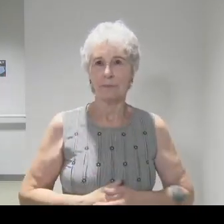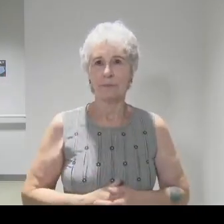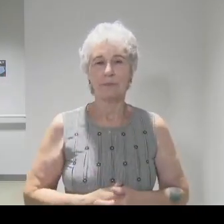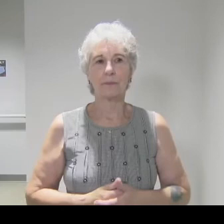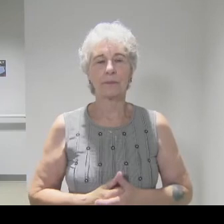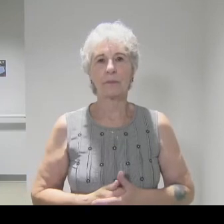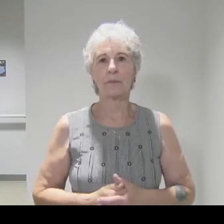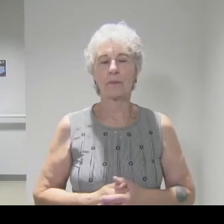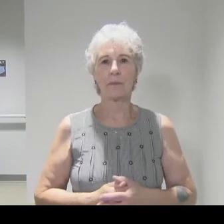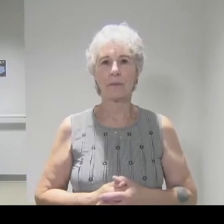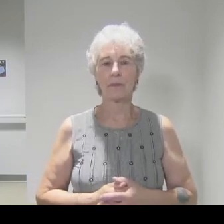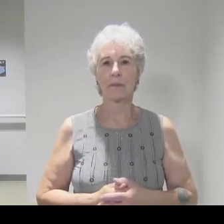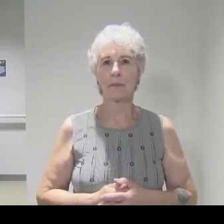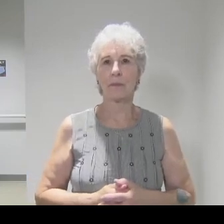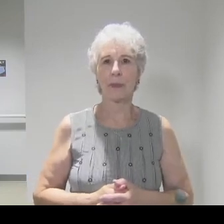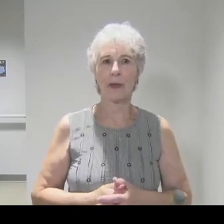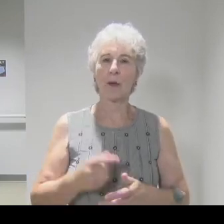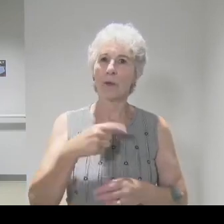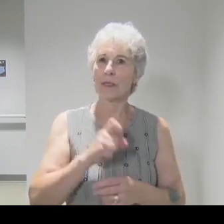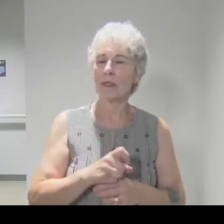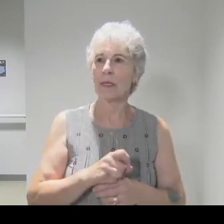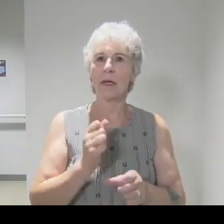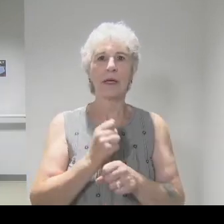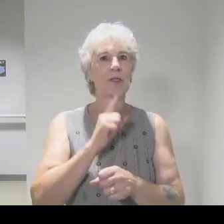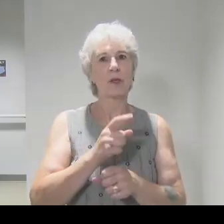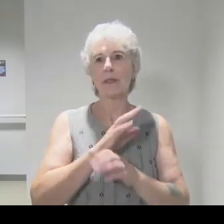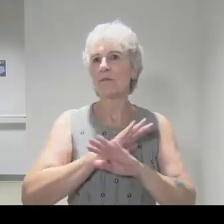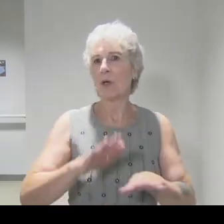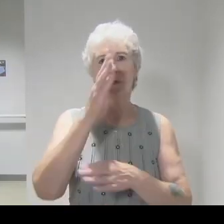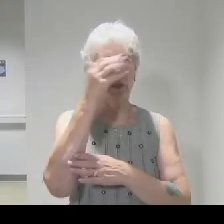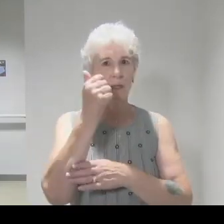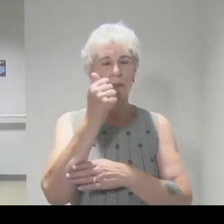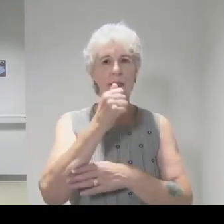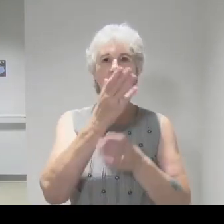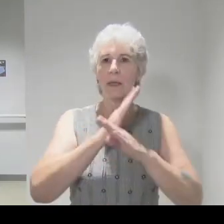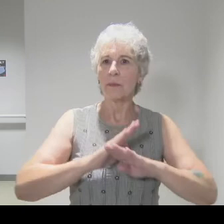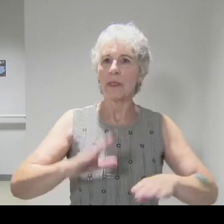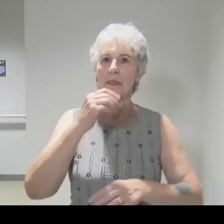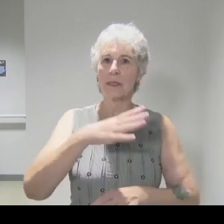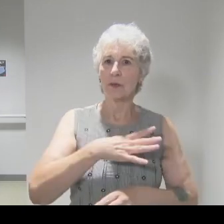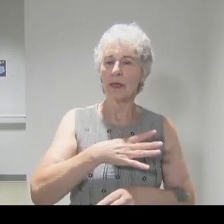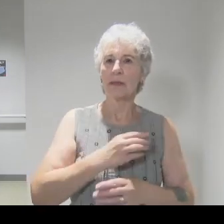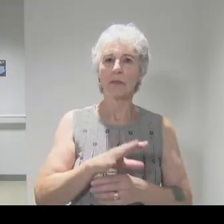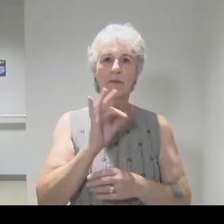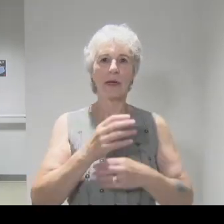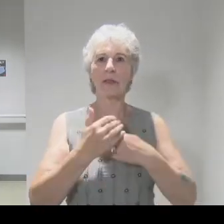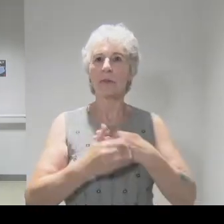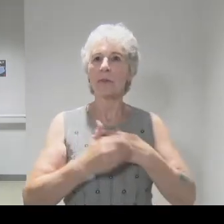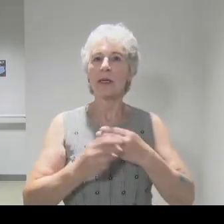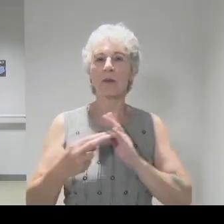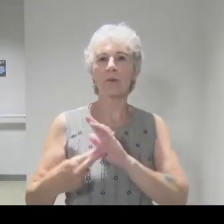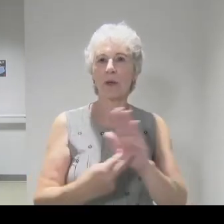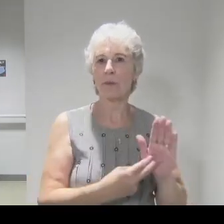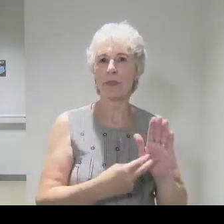Christ to make sure that we don't forget about the peace and grace that we have. We're going to find that the bread represents the fact